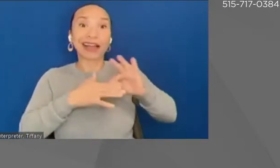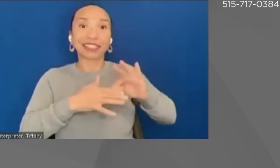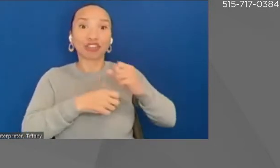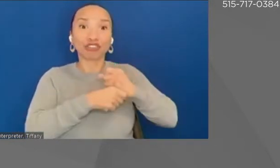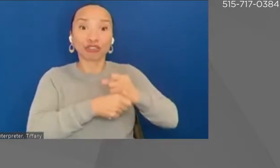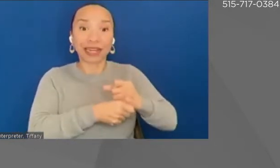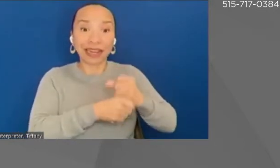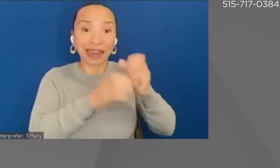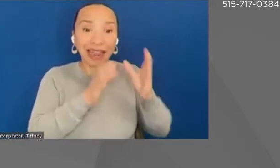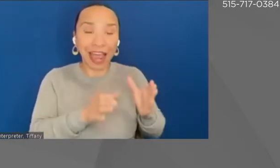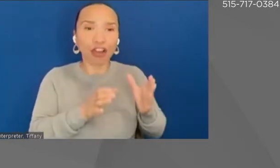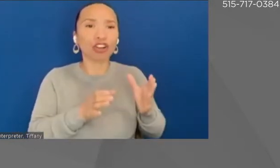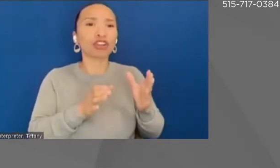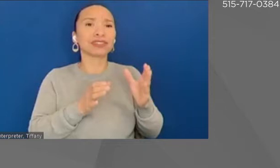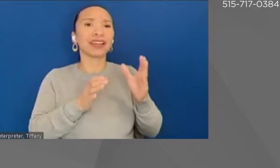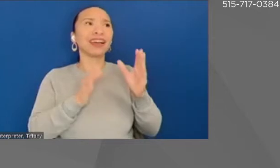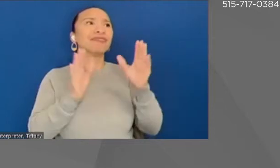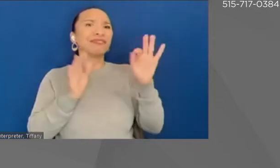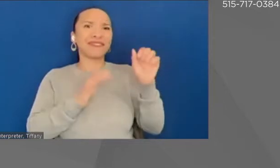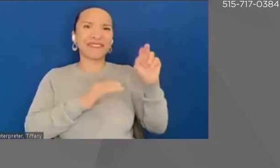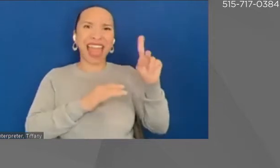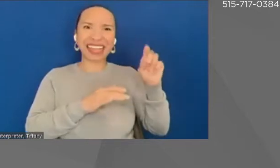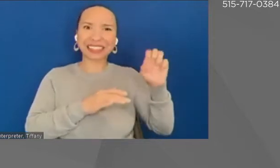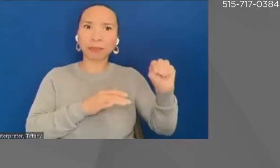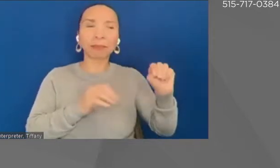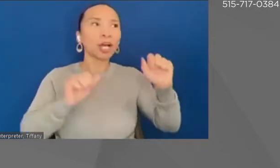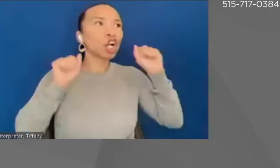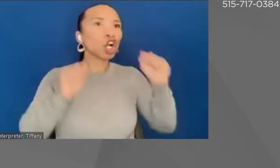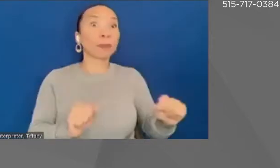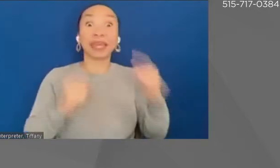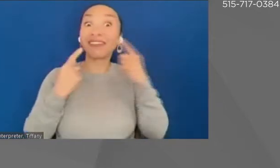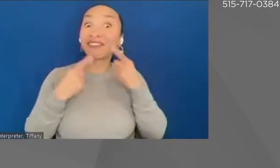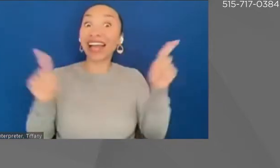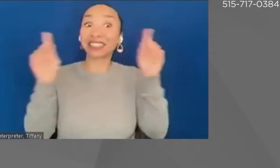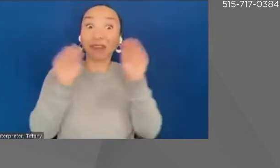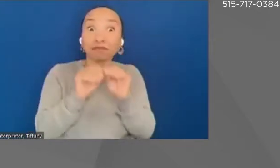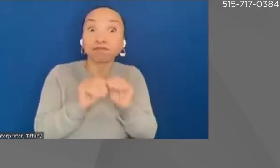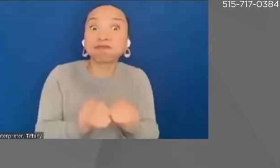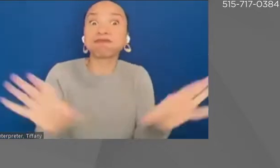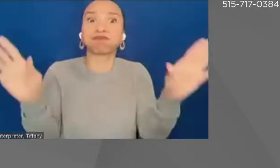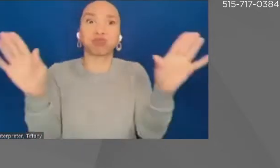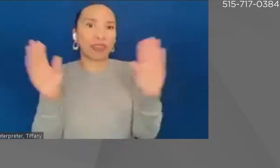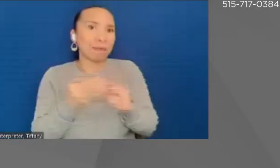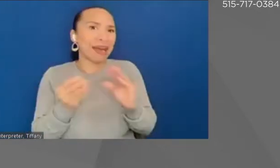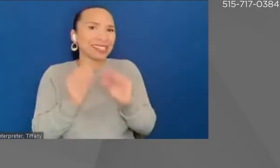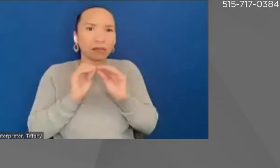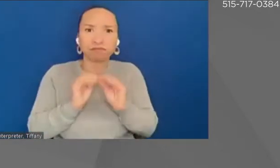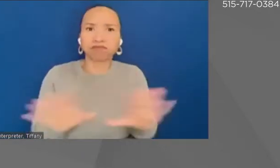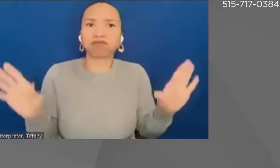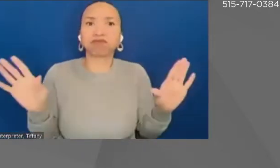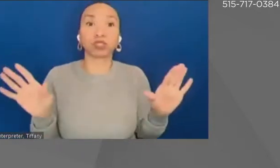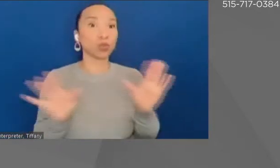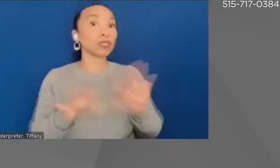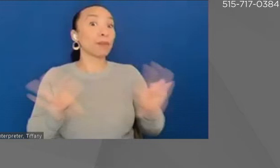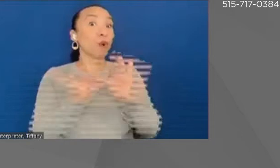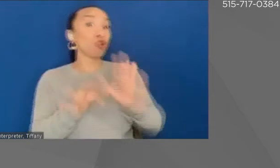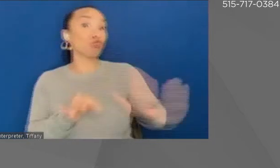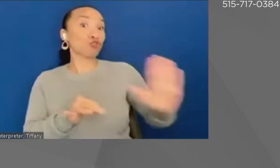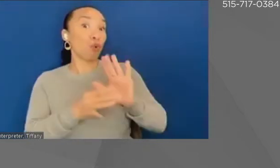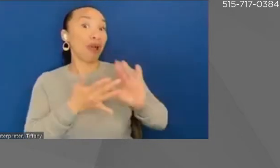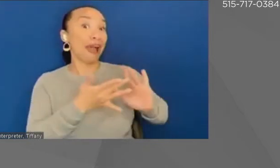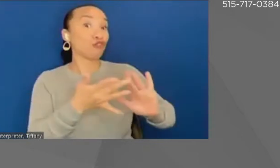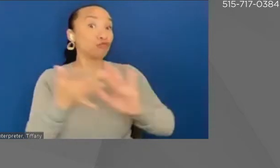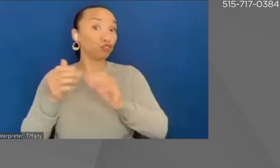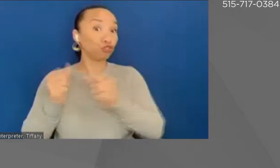fandoms could be an effective way to get the word out. So I would say, making sure your outreach strategy is